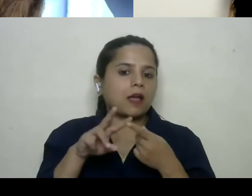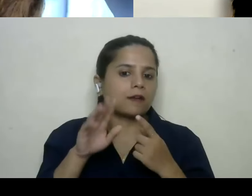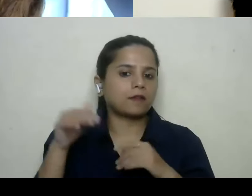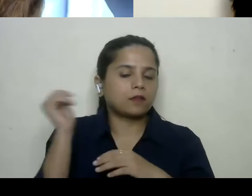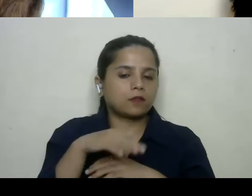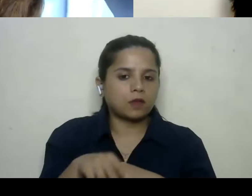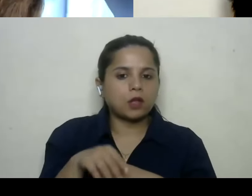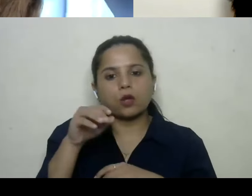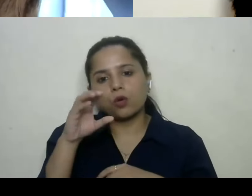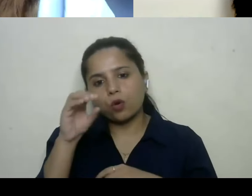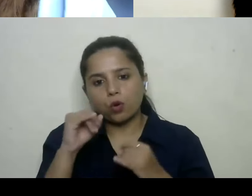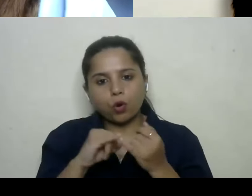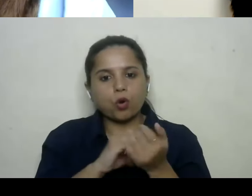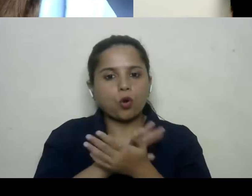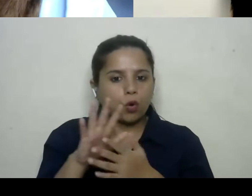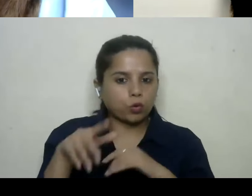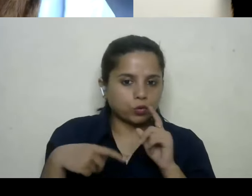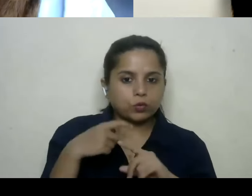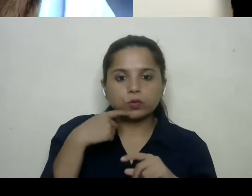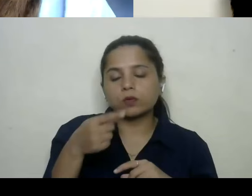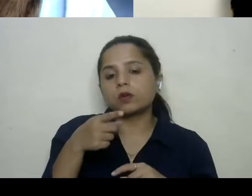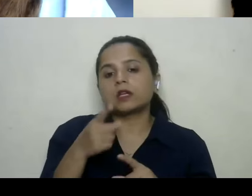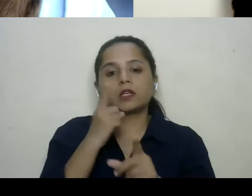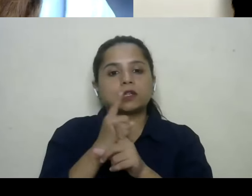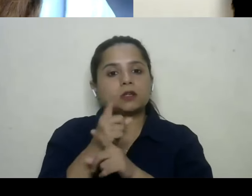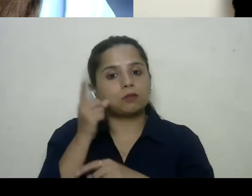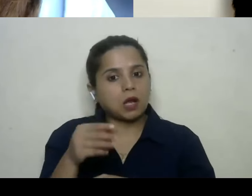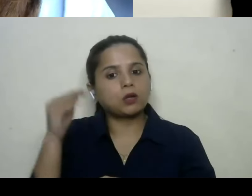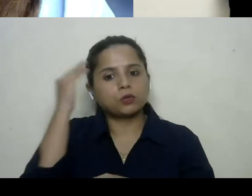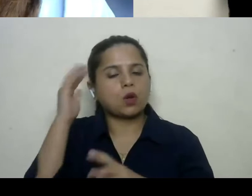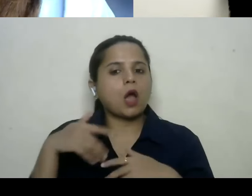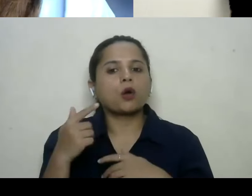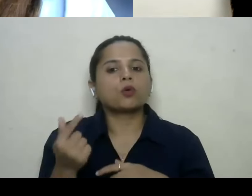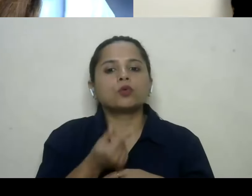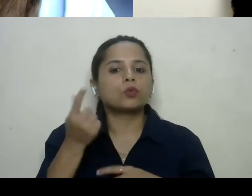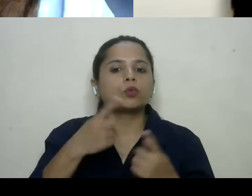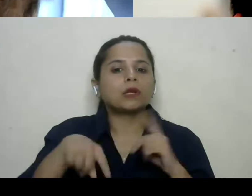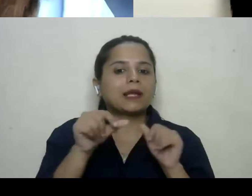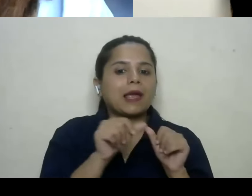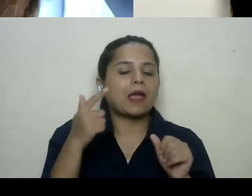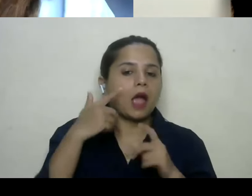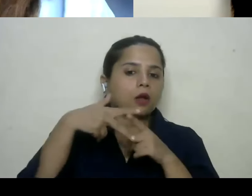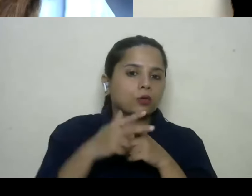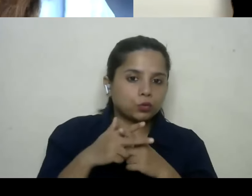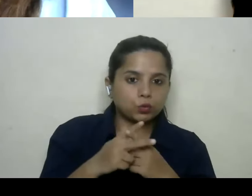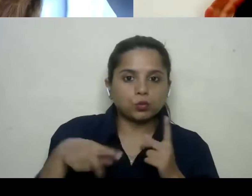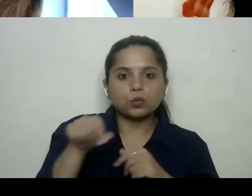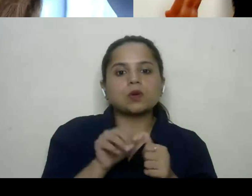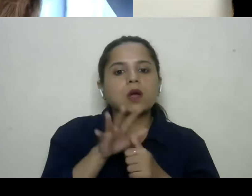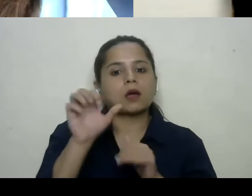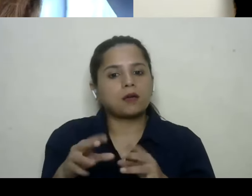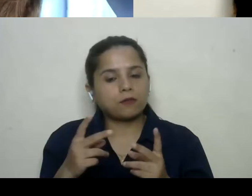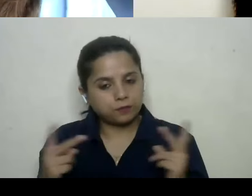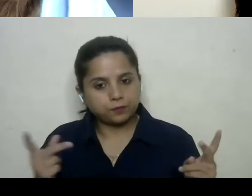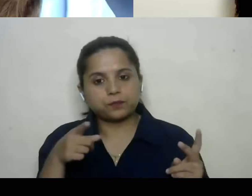Oshwa, who says that teachers should know how to utilize well these AI tools that are accessible, so that